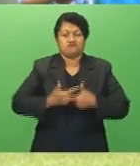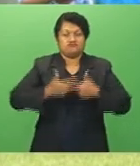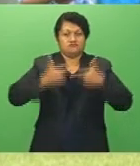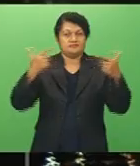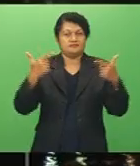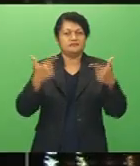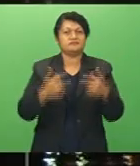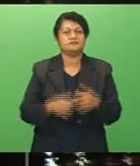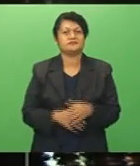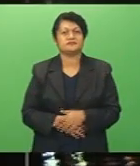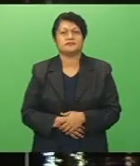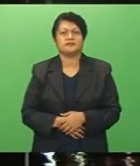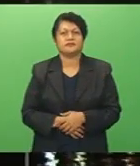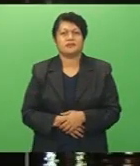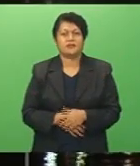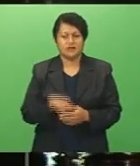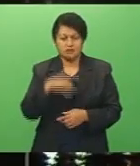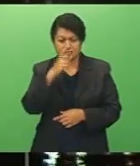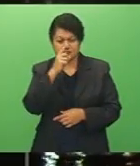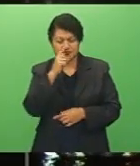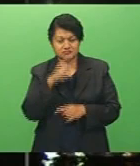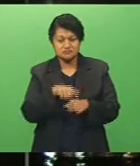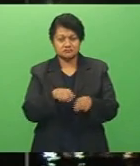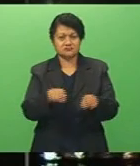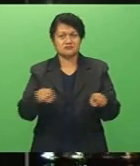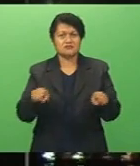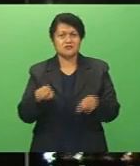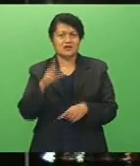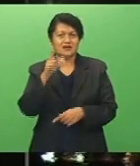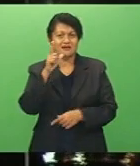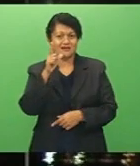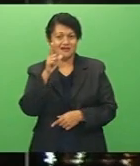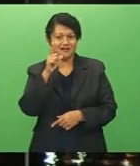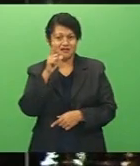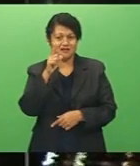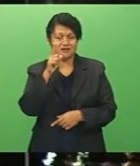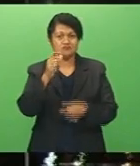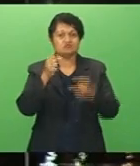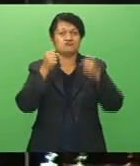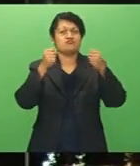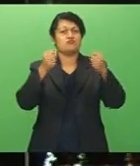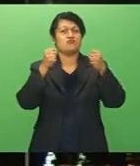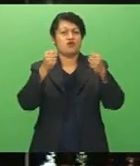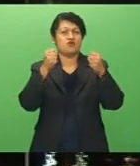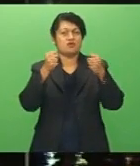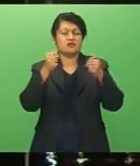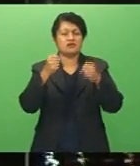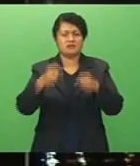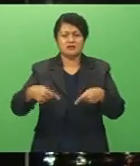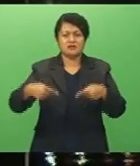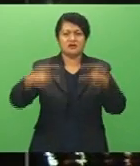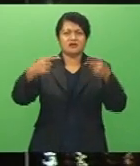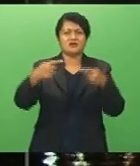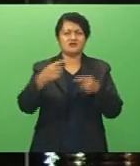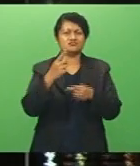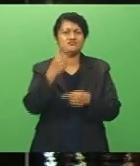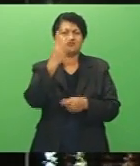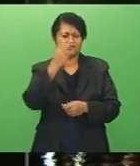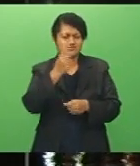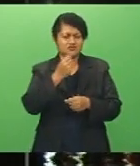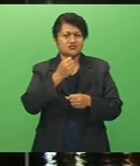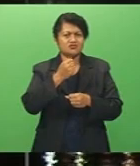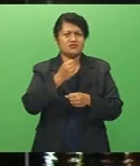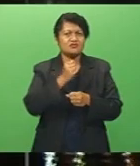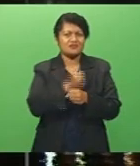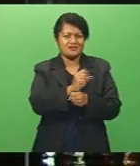FBC News. Residents along the Lami corridor today protested against the 2 cement factories in the area,